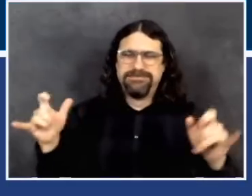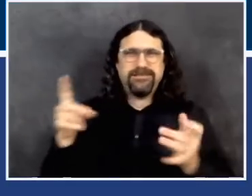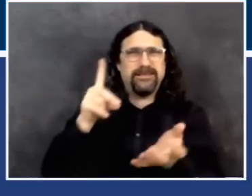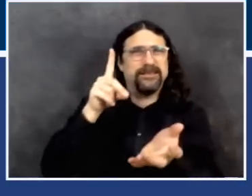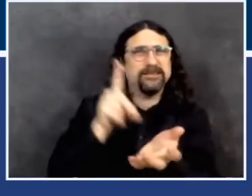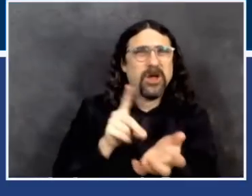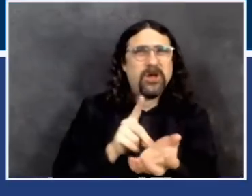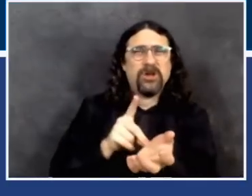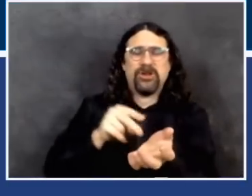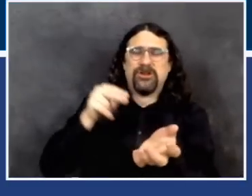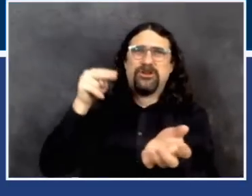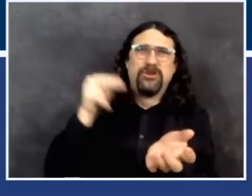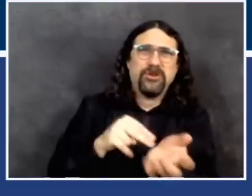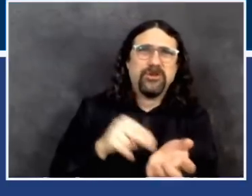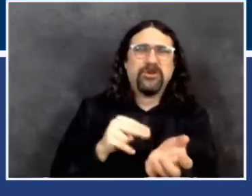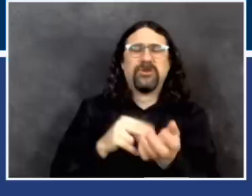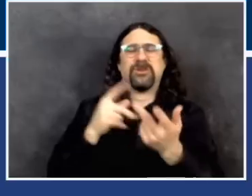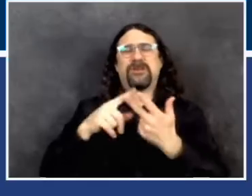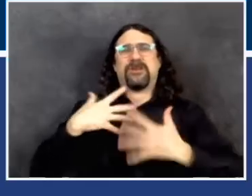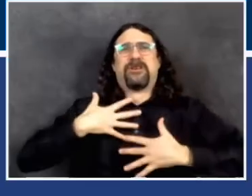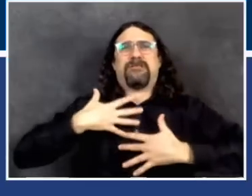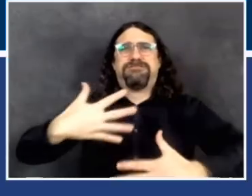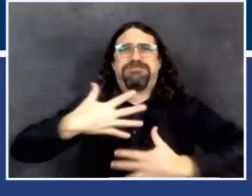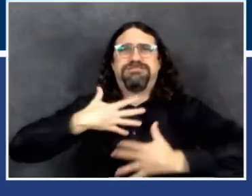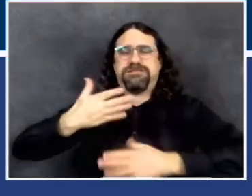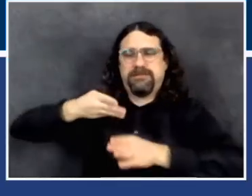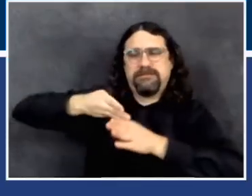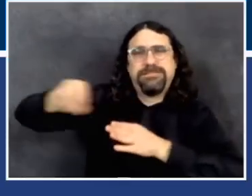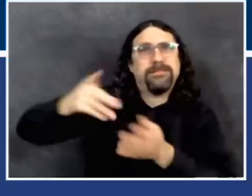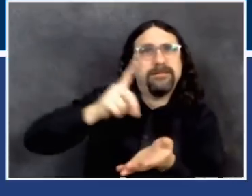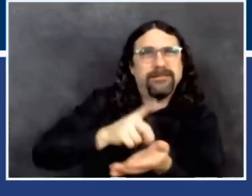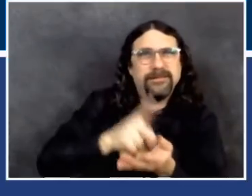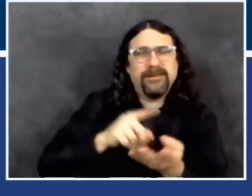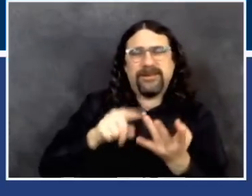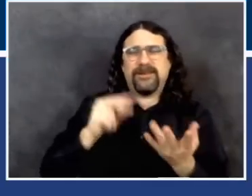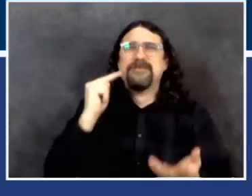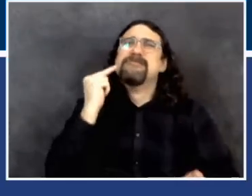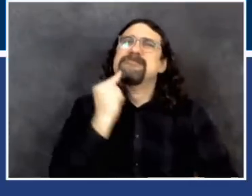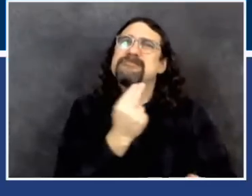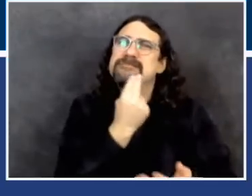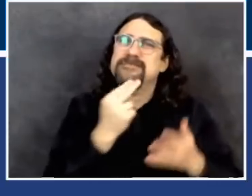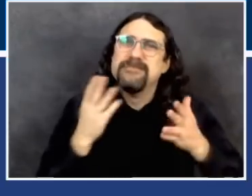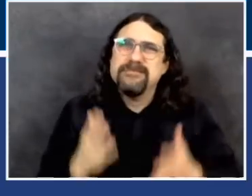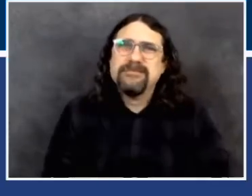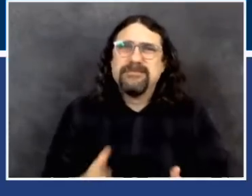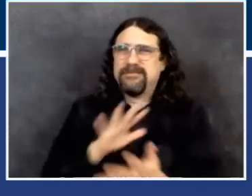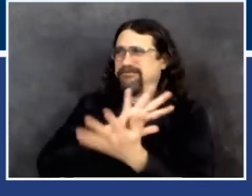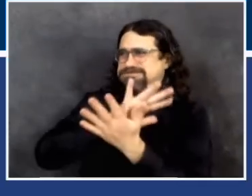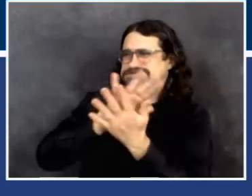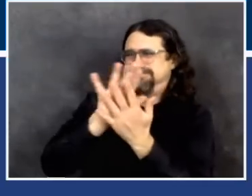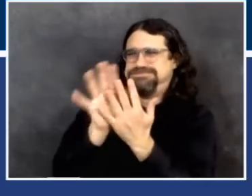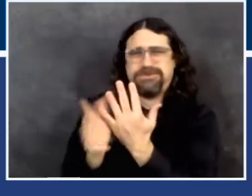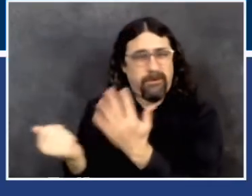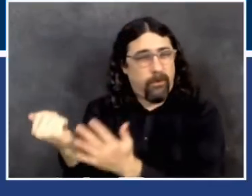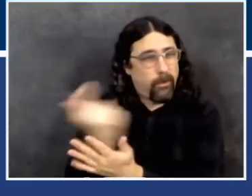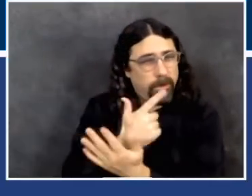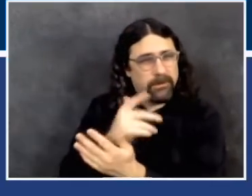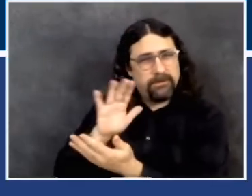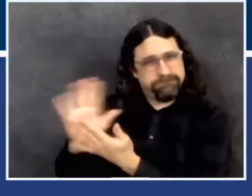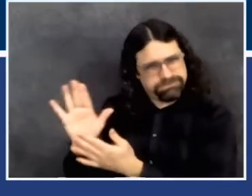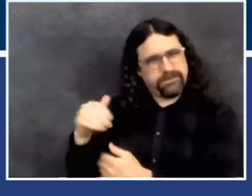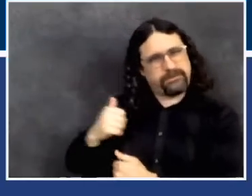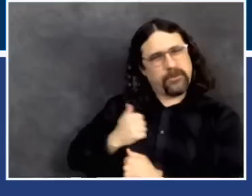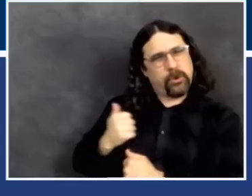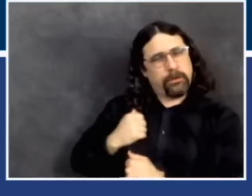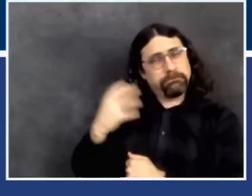other specialists. And the hospital leadership all tell me those specialists bring so much to the equation that we